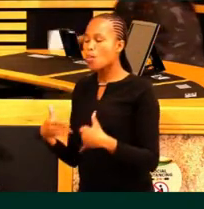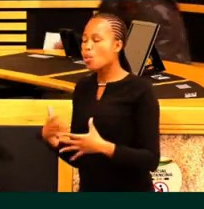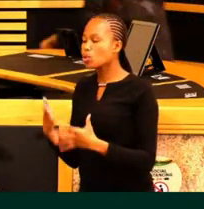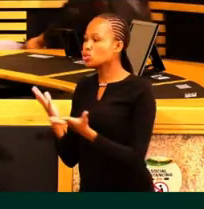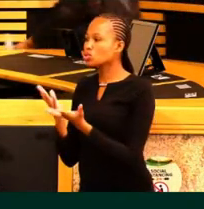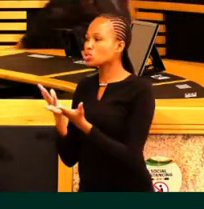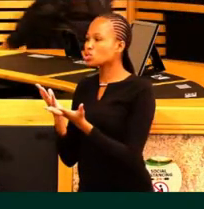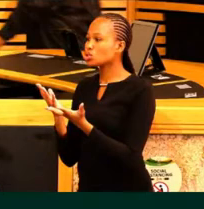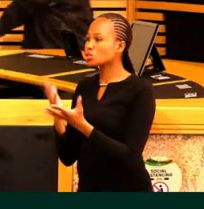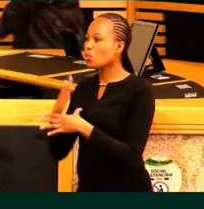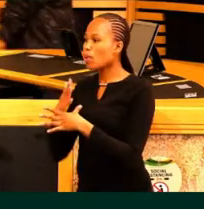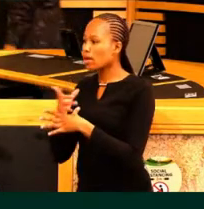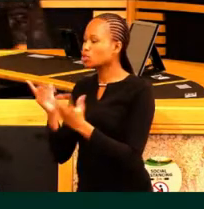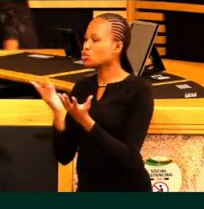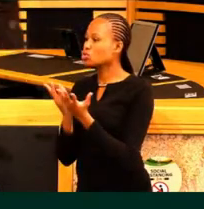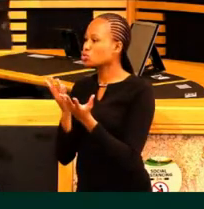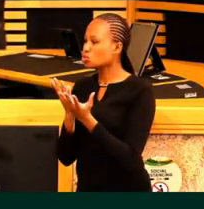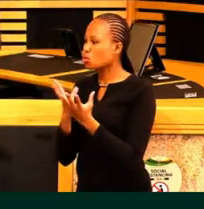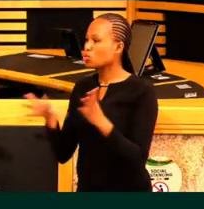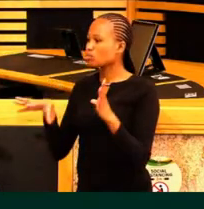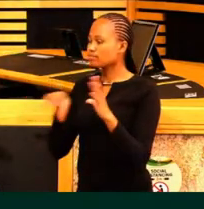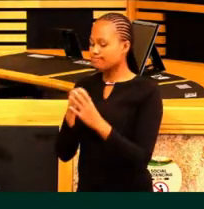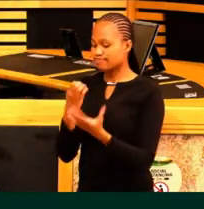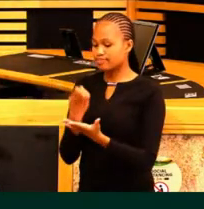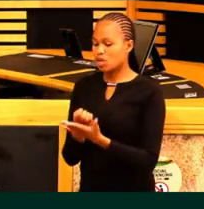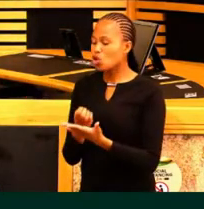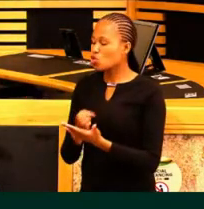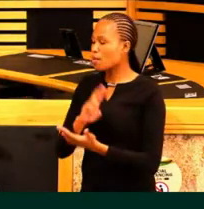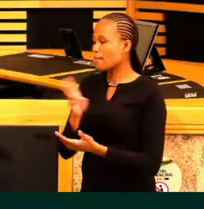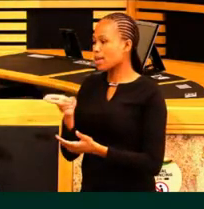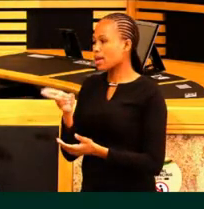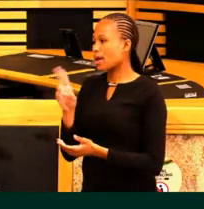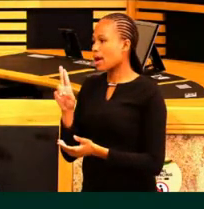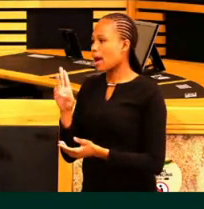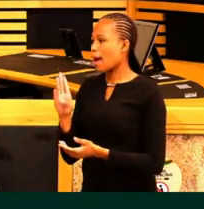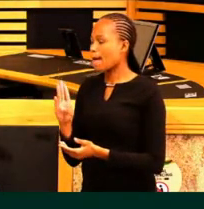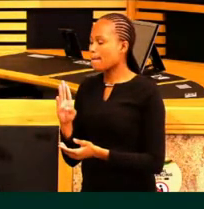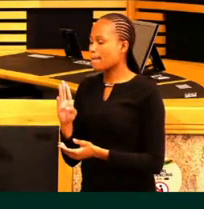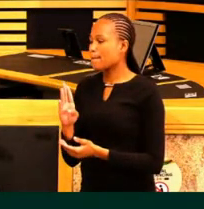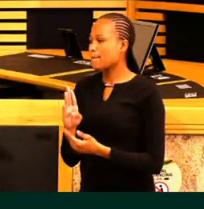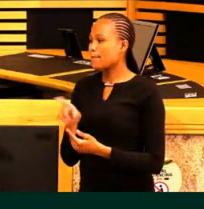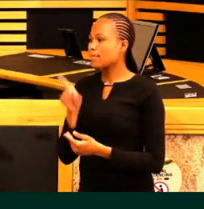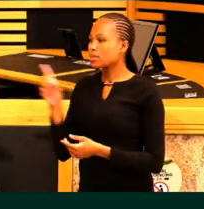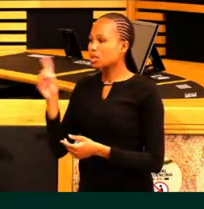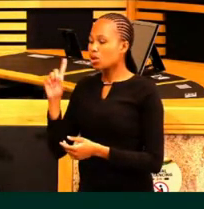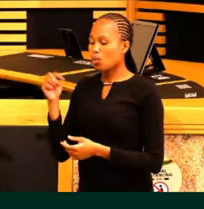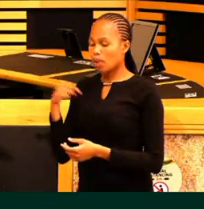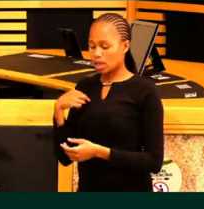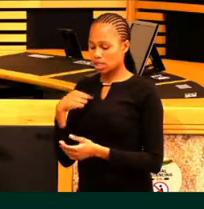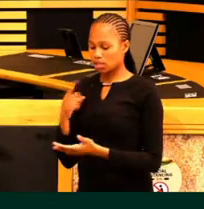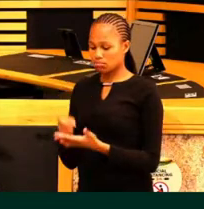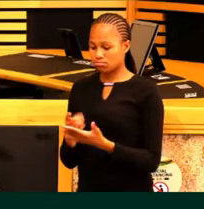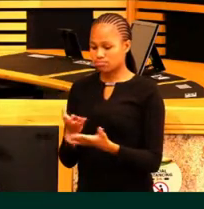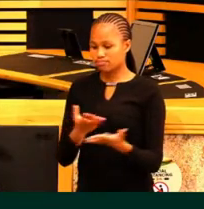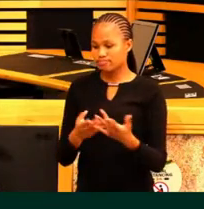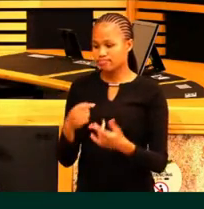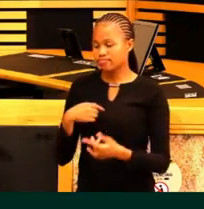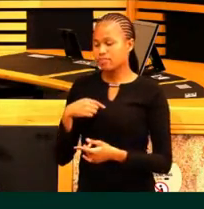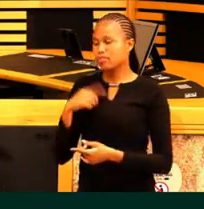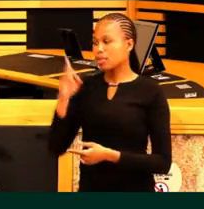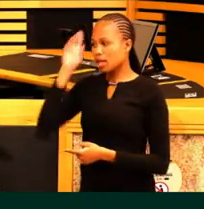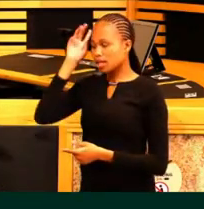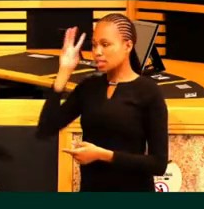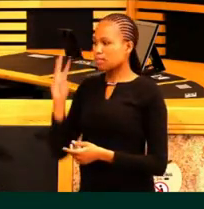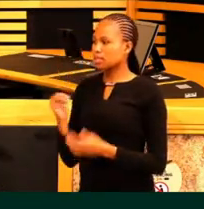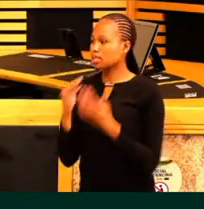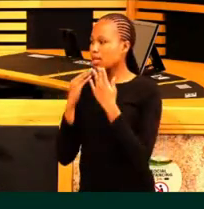as part of economical hubs this was the the deliberations of the Metro thank you young people